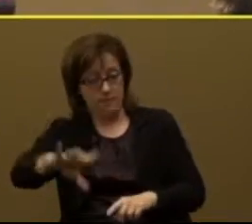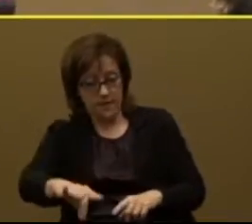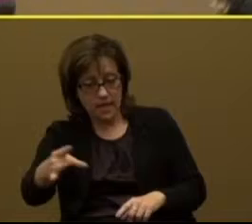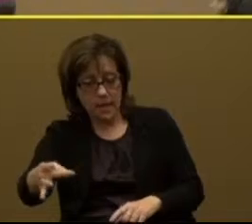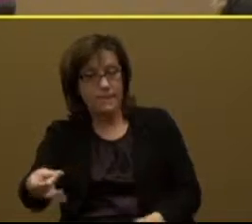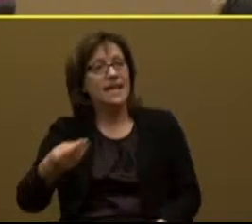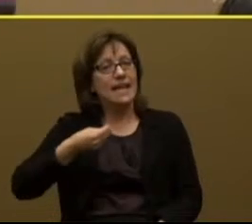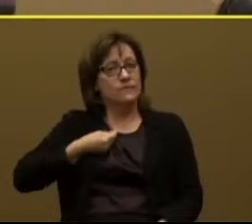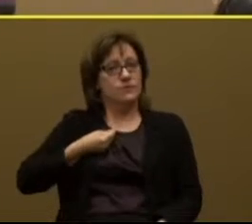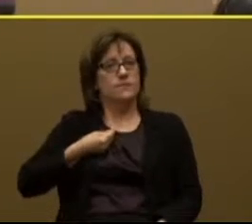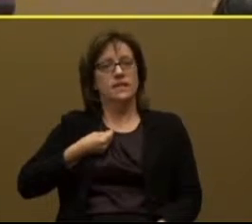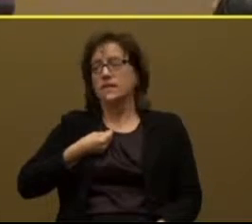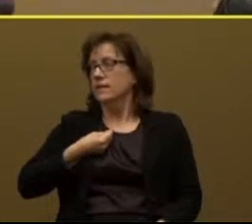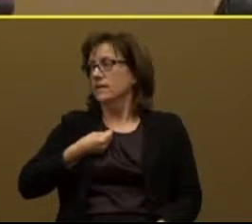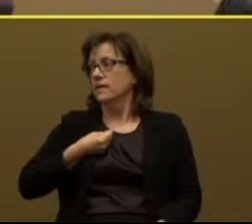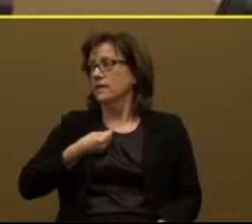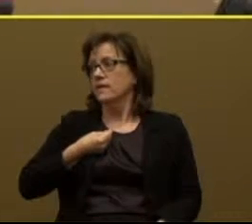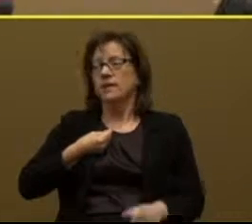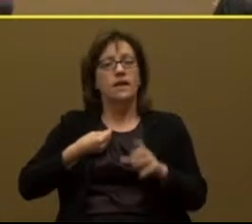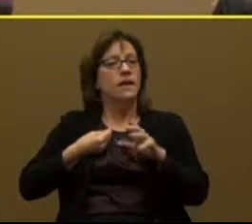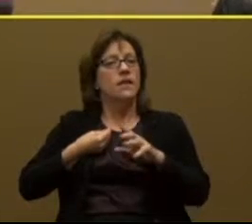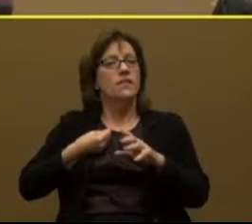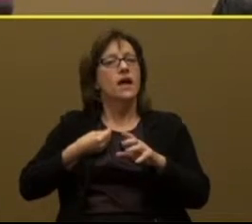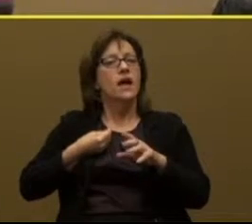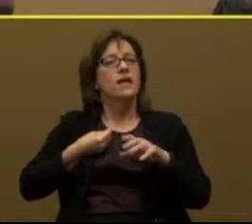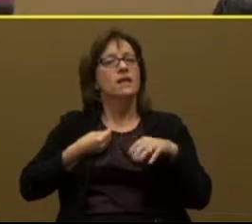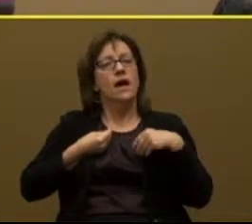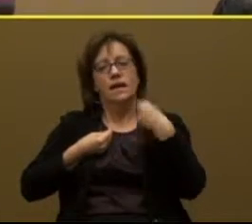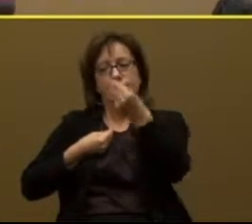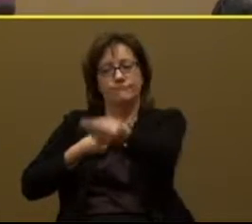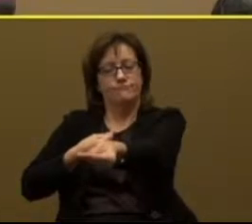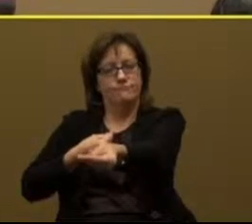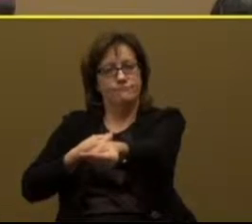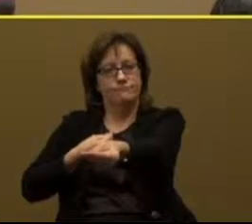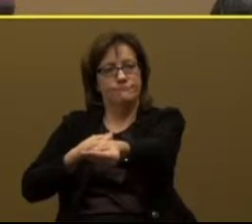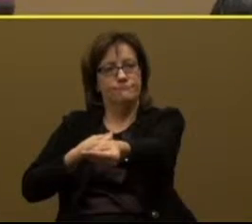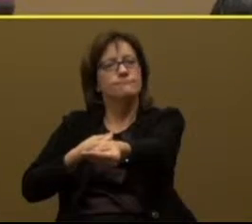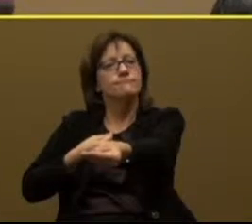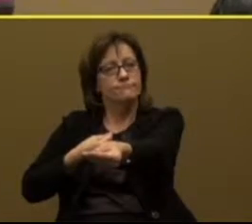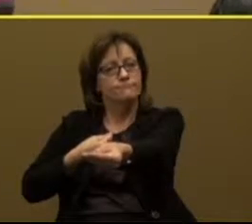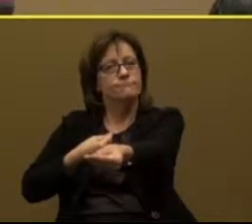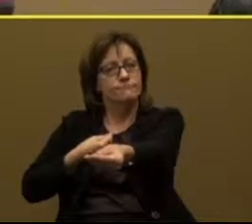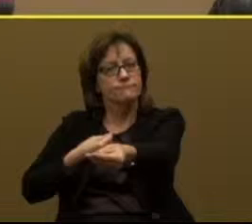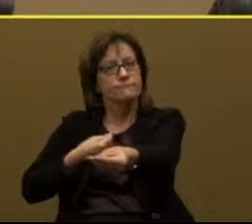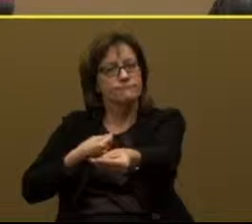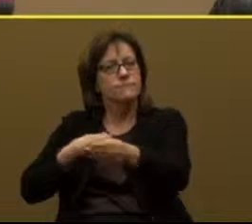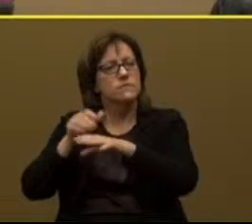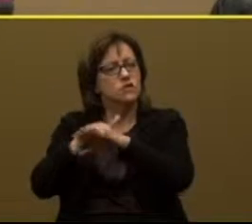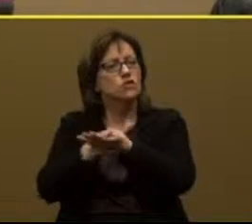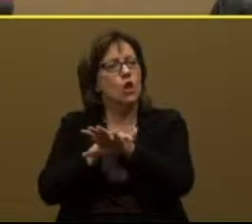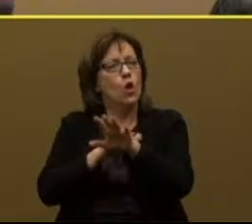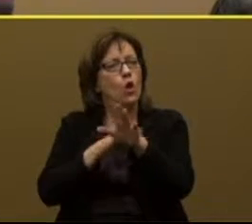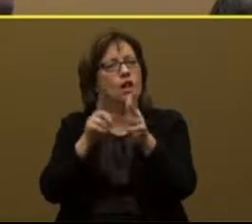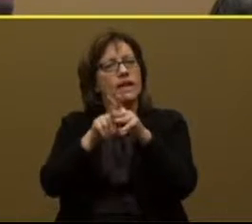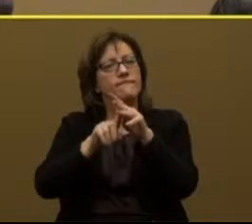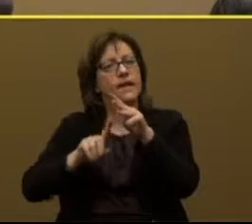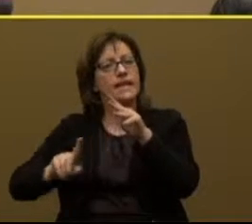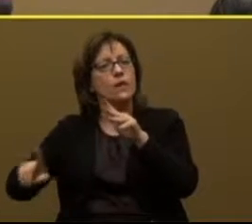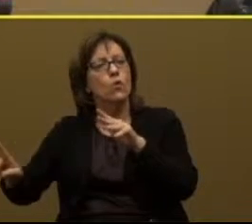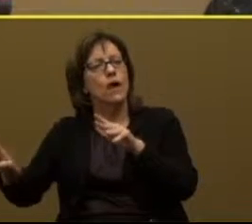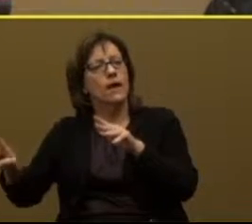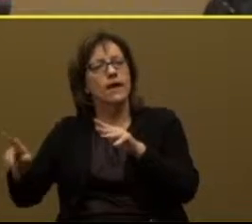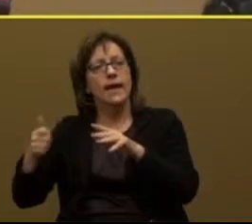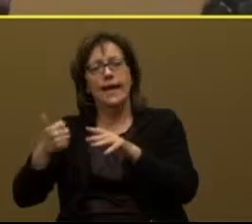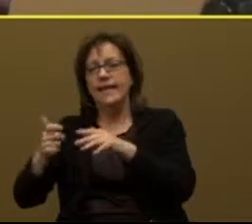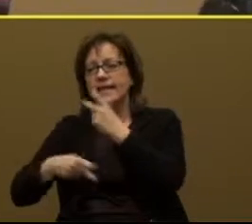I open, and then I reinforce. So we are slowly fading any type